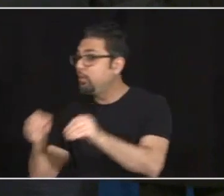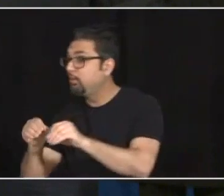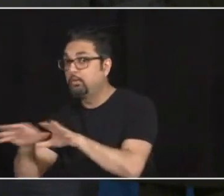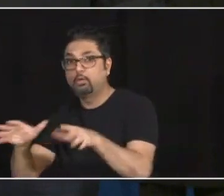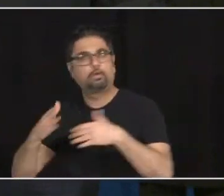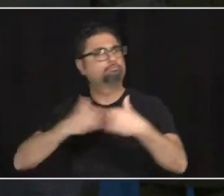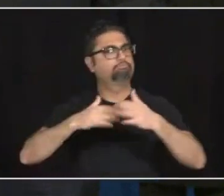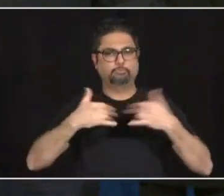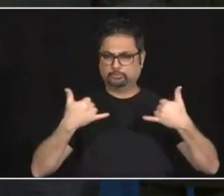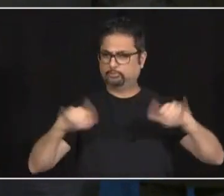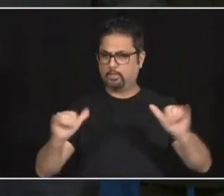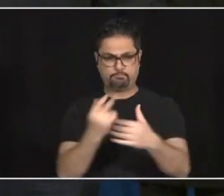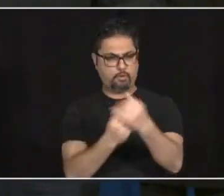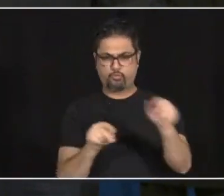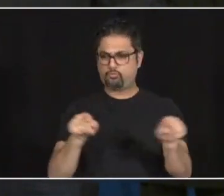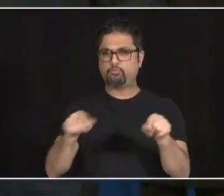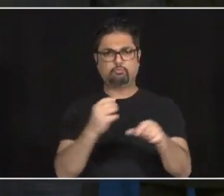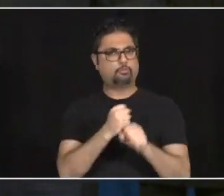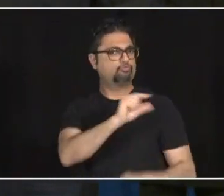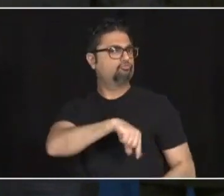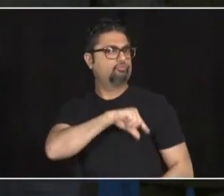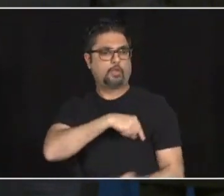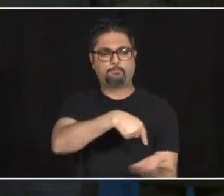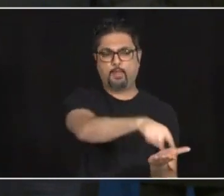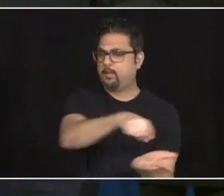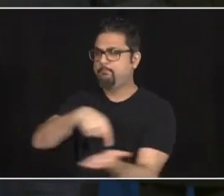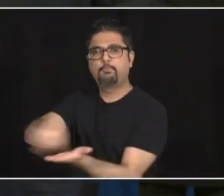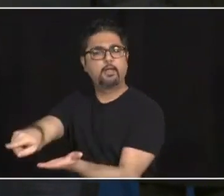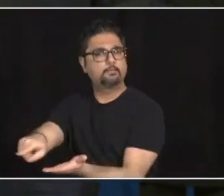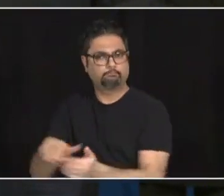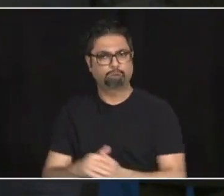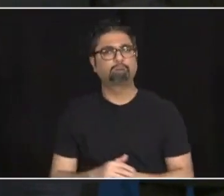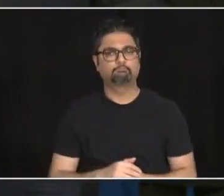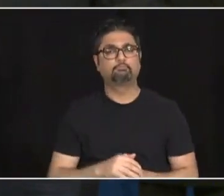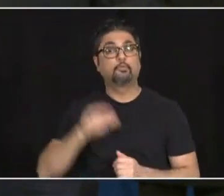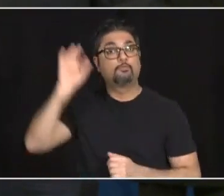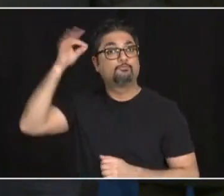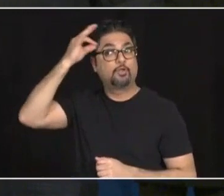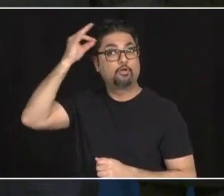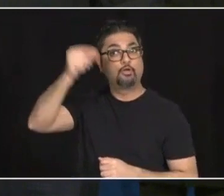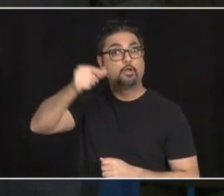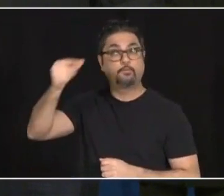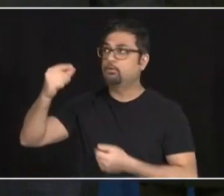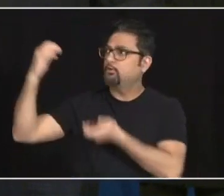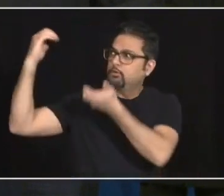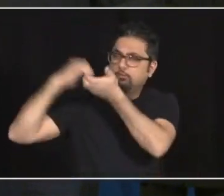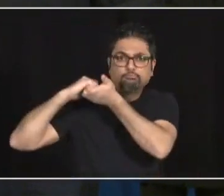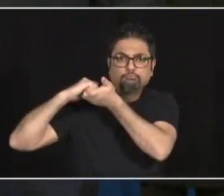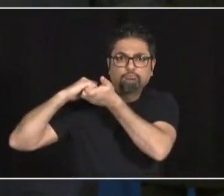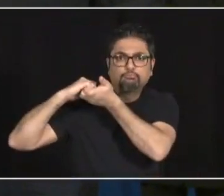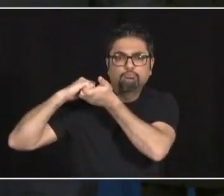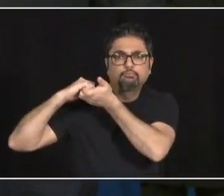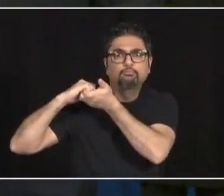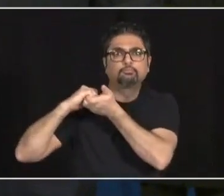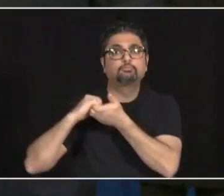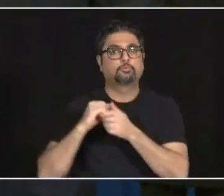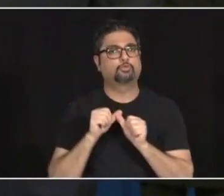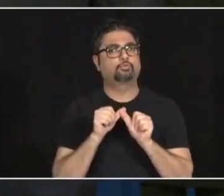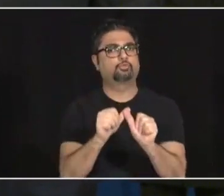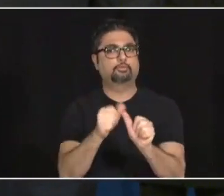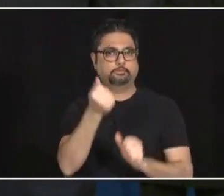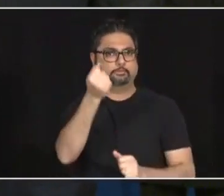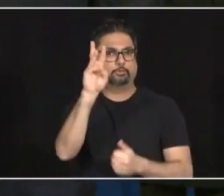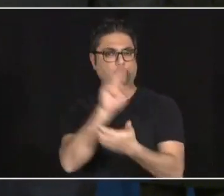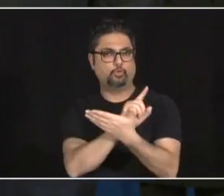Partnering with the federal government, we are making this significant investment which will last for 16 weeks. The pandemic